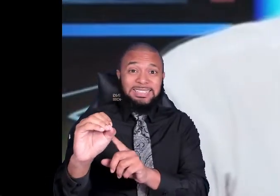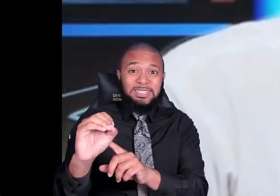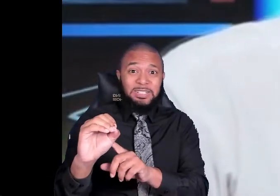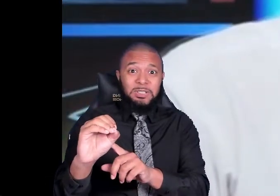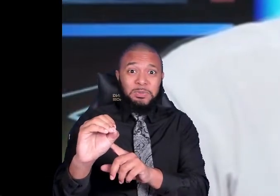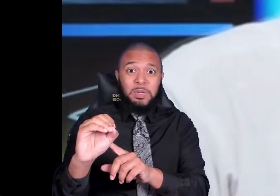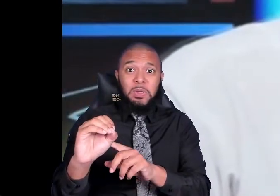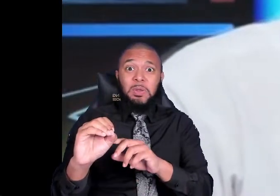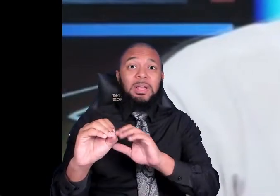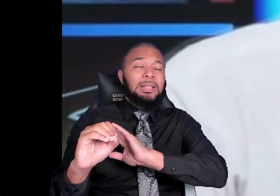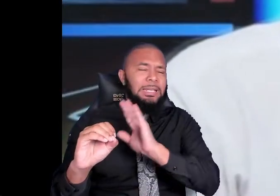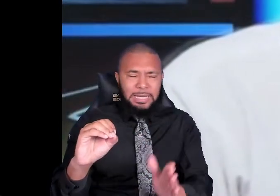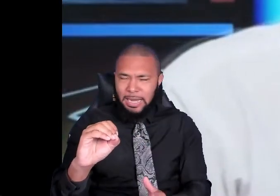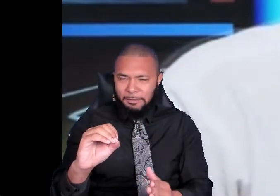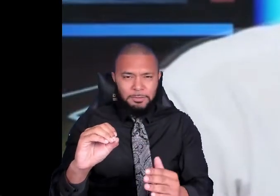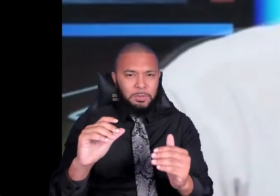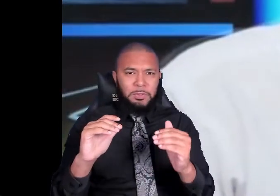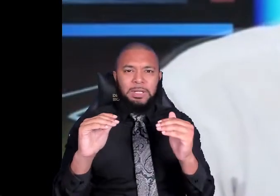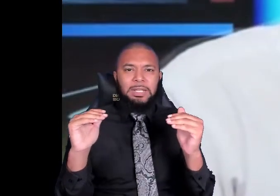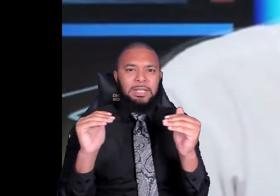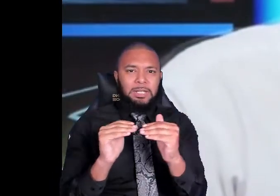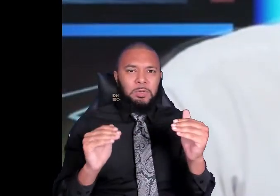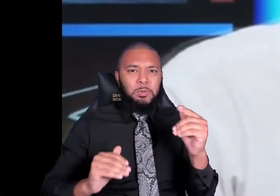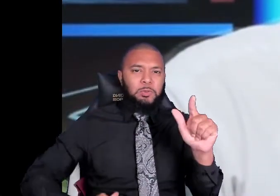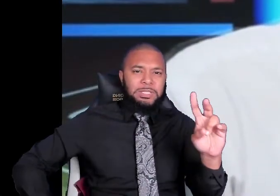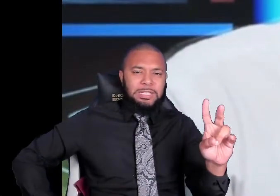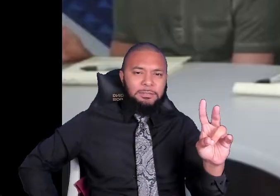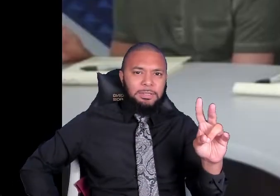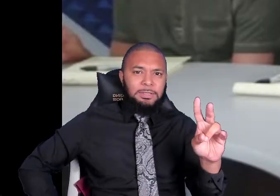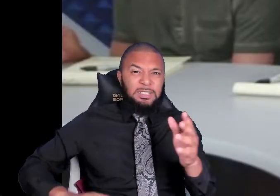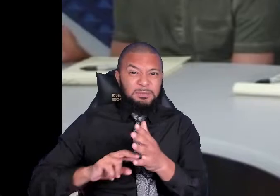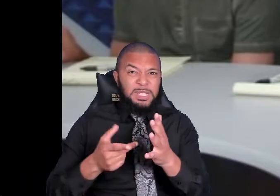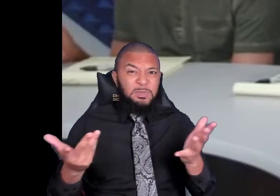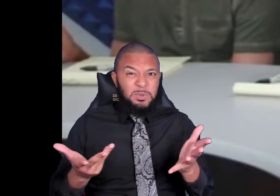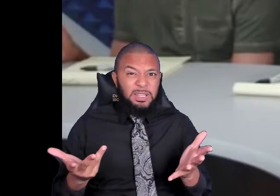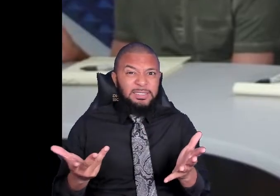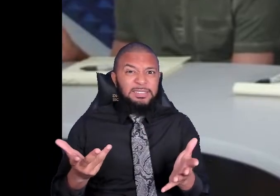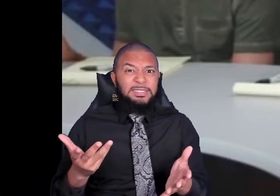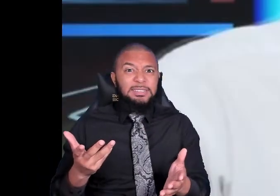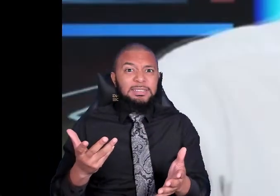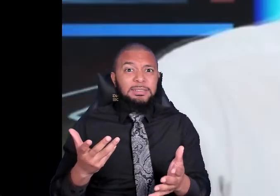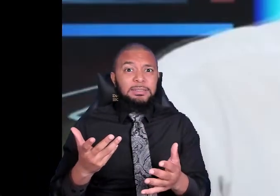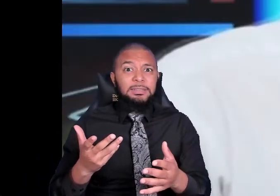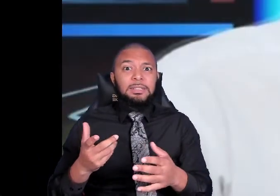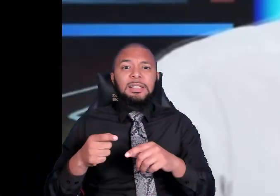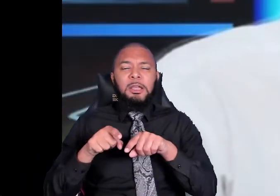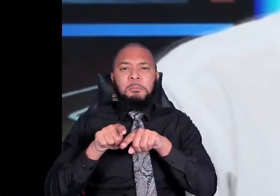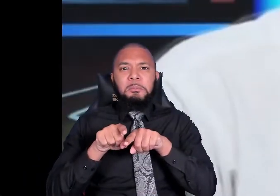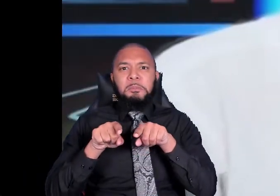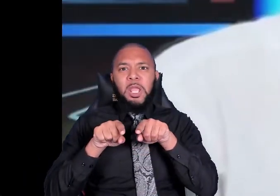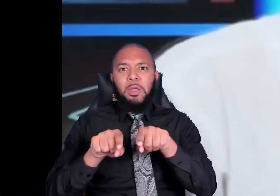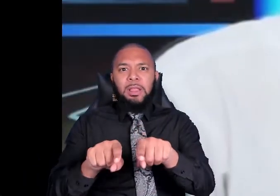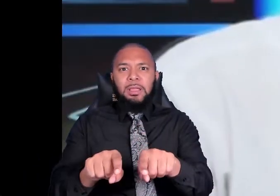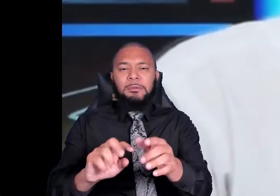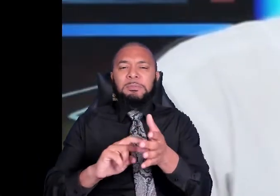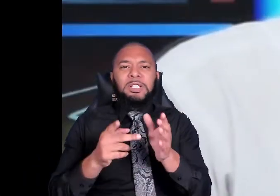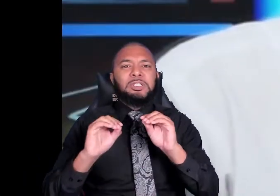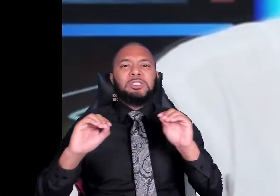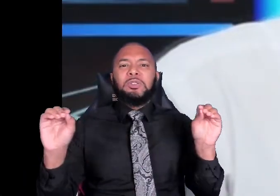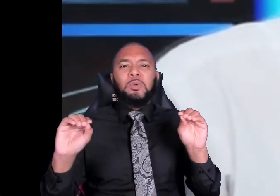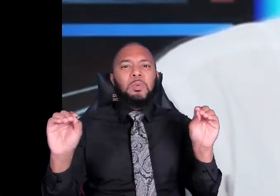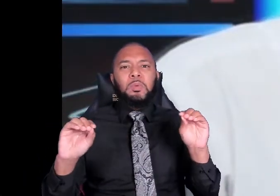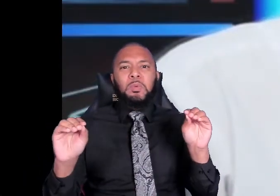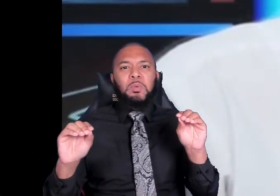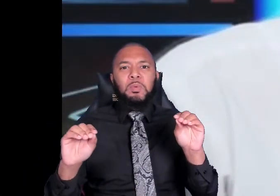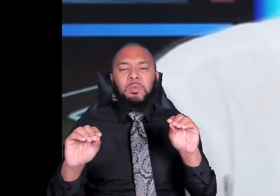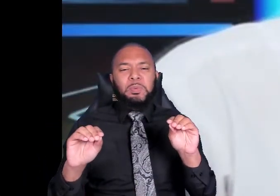equal to 27. What does that tell me? Two parallel lines. Yeah, there's no solutions. These must be